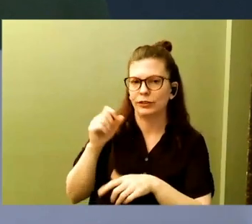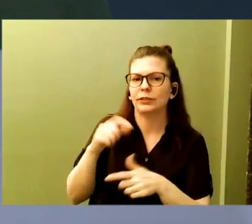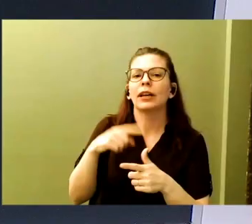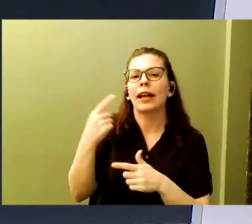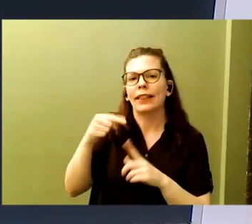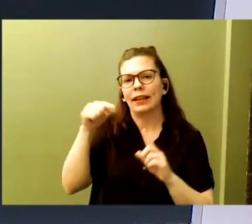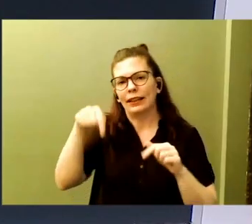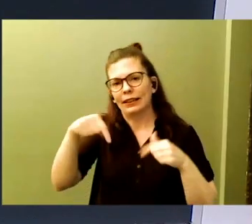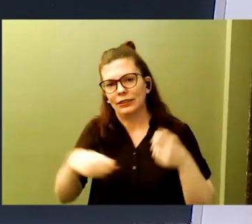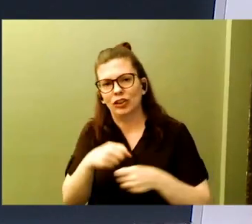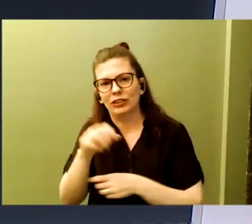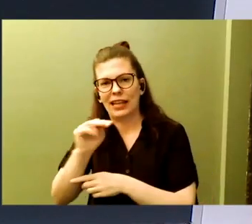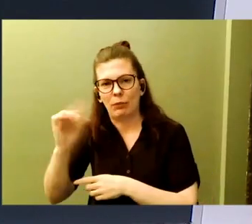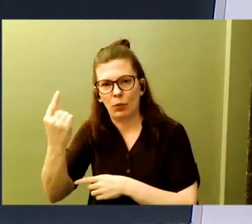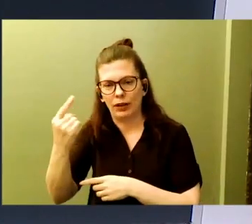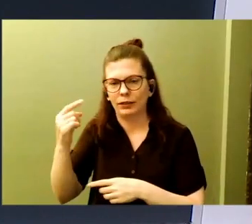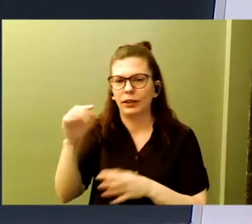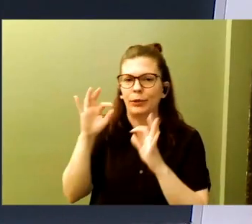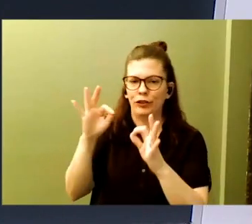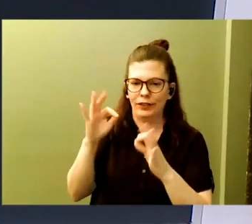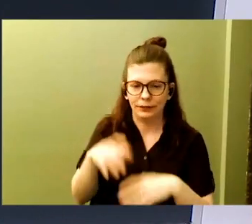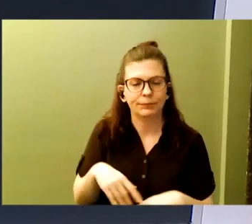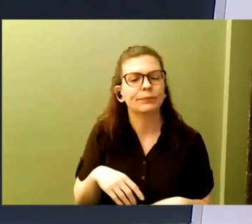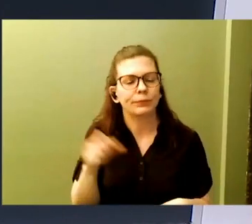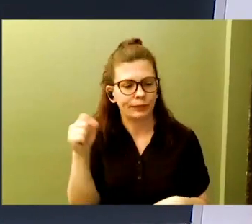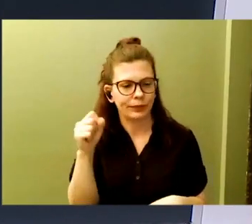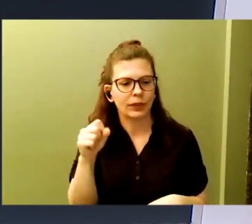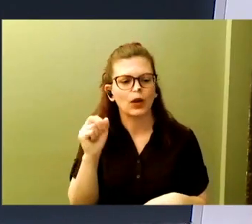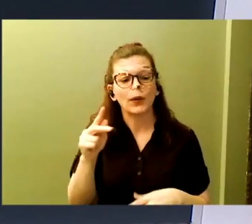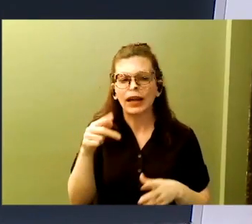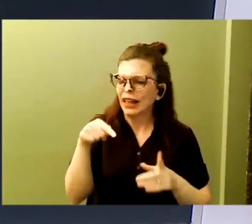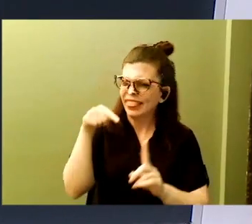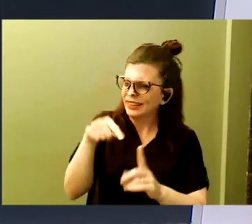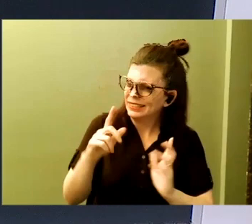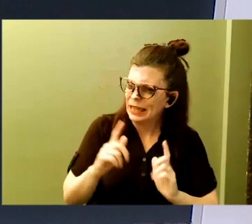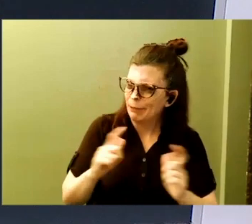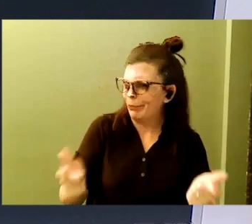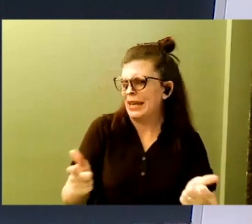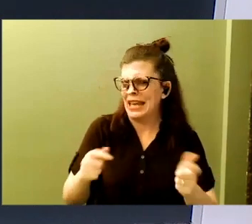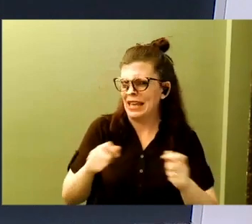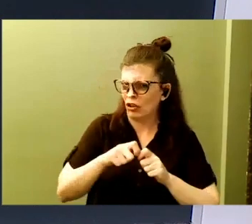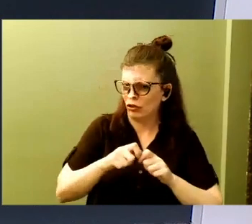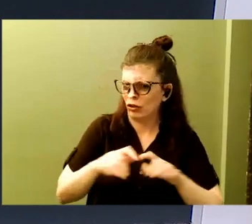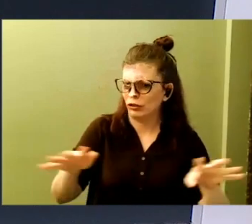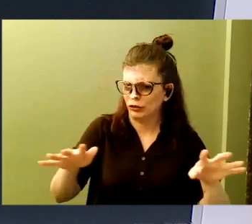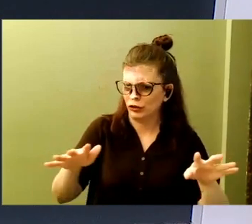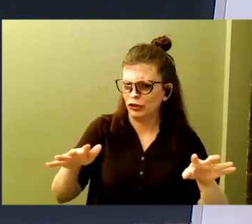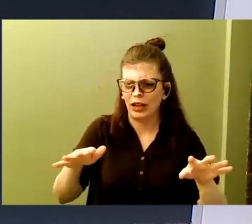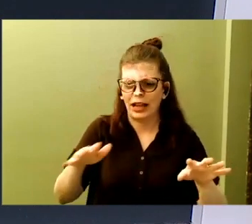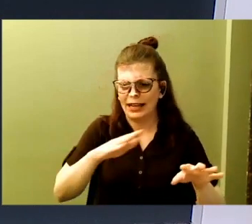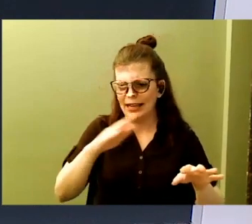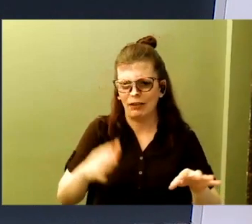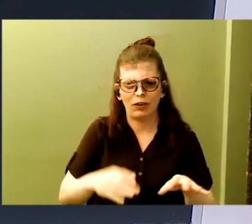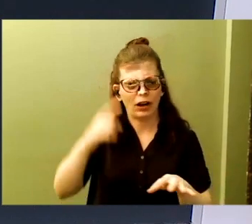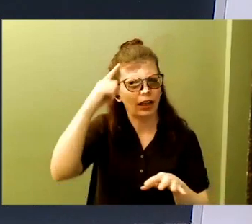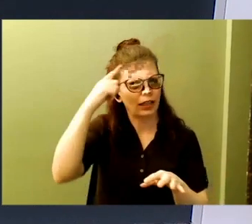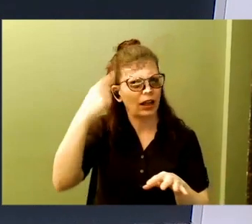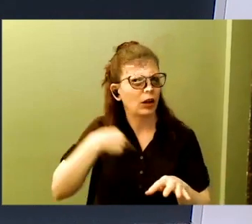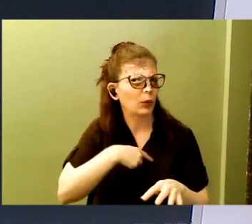Perfect. Can you talk a little bit about, because this is such a big launch, like I never would have thought that we would have this